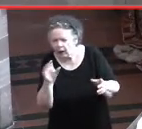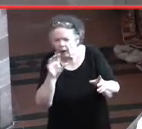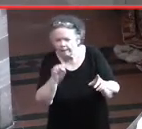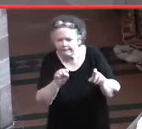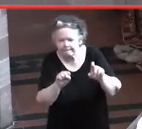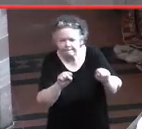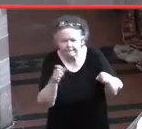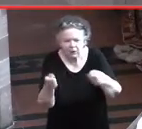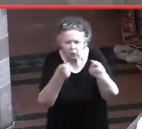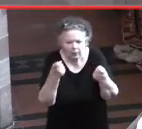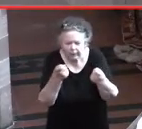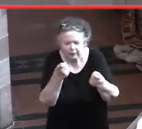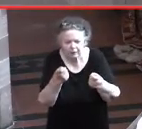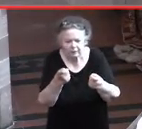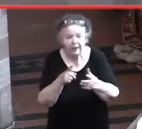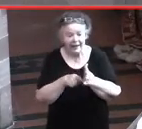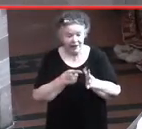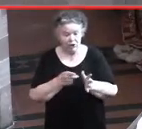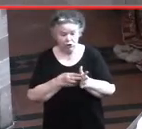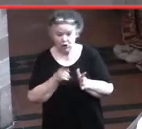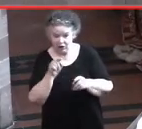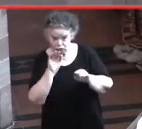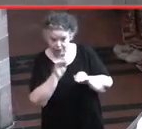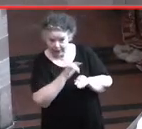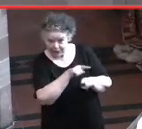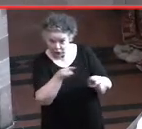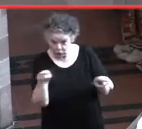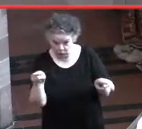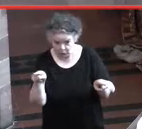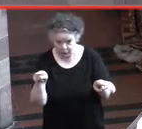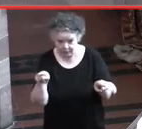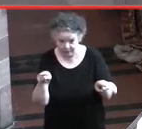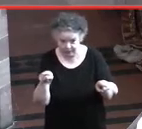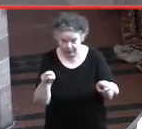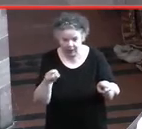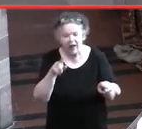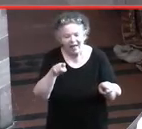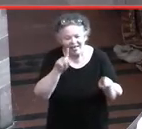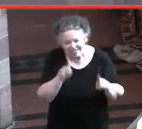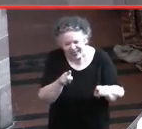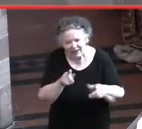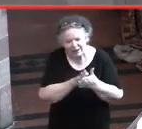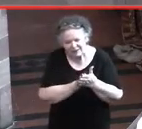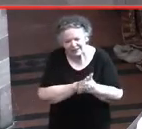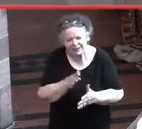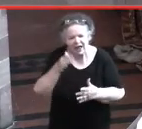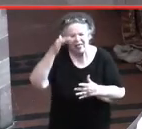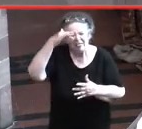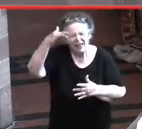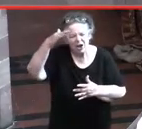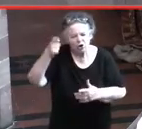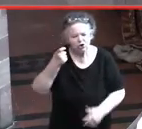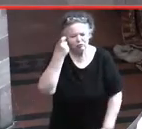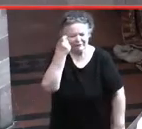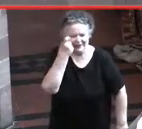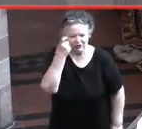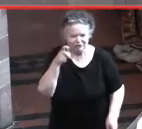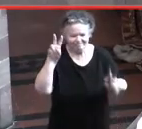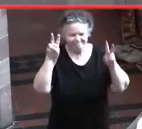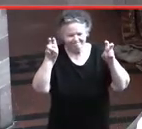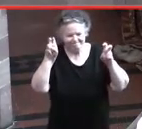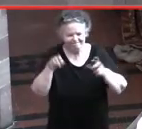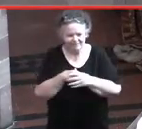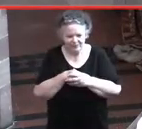Jane reminds you, as if you don't need telling, that this is called theological reflection. And to do it